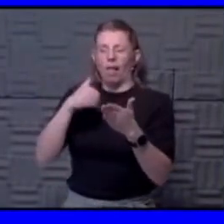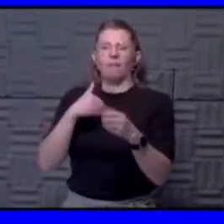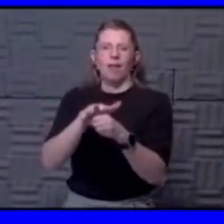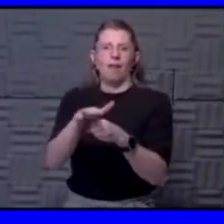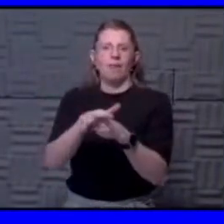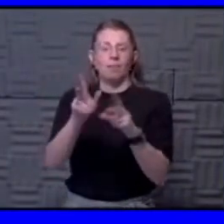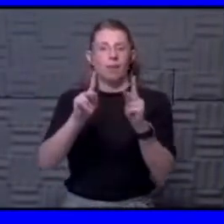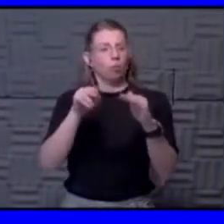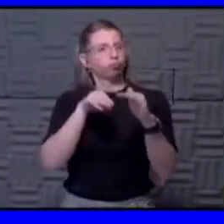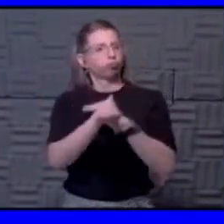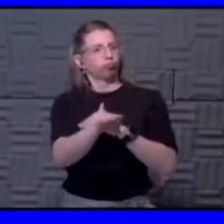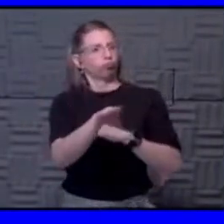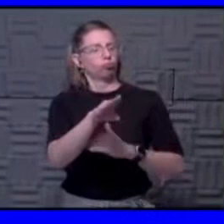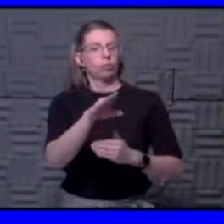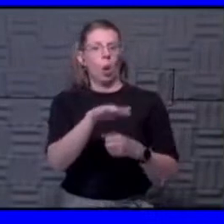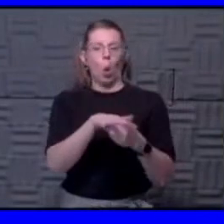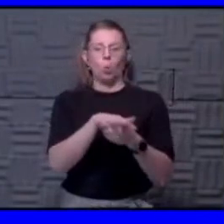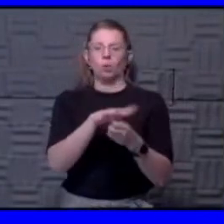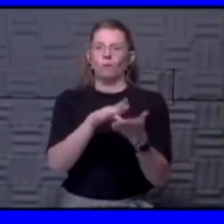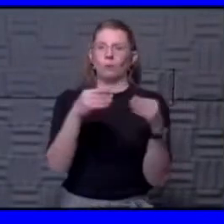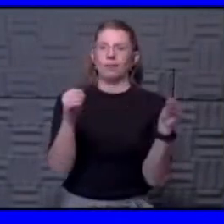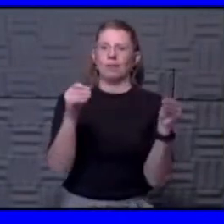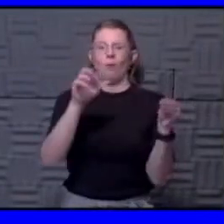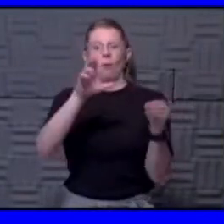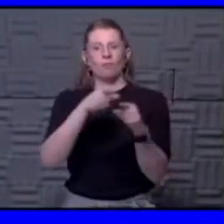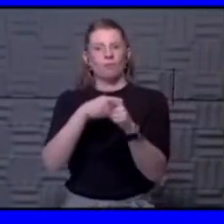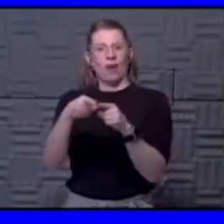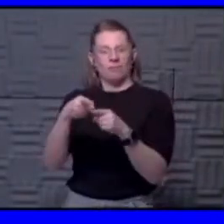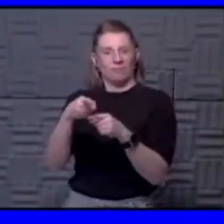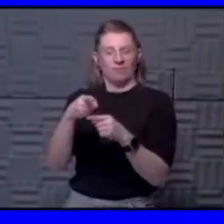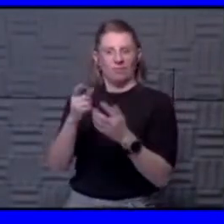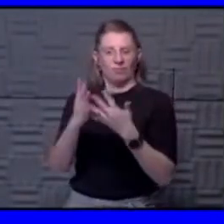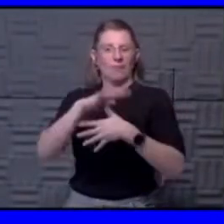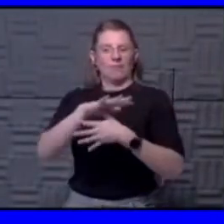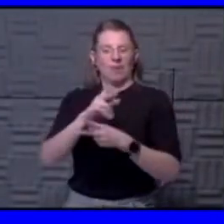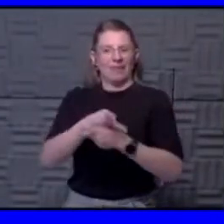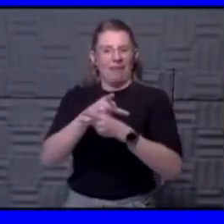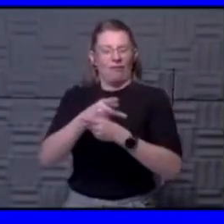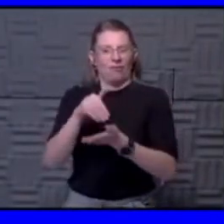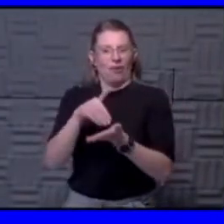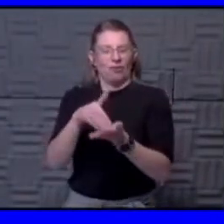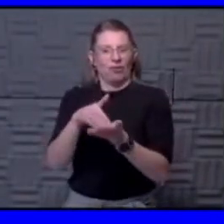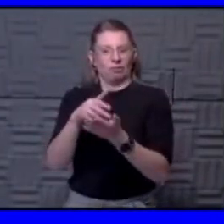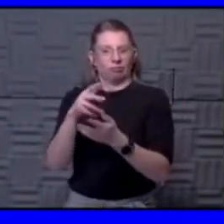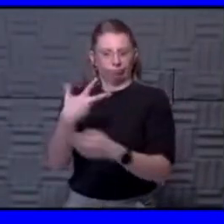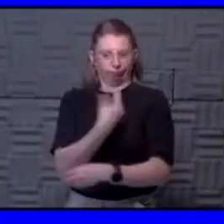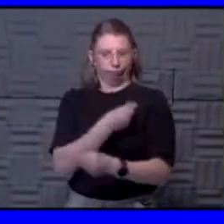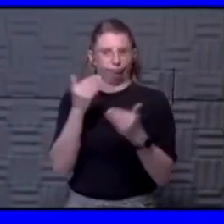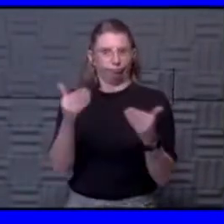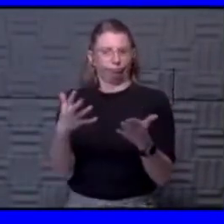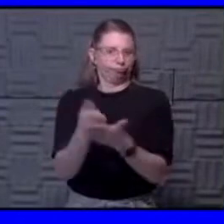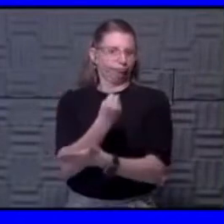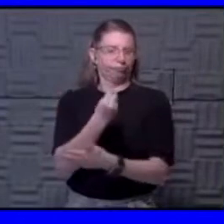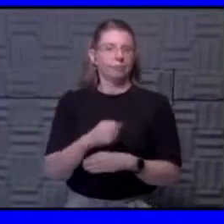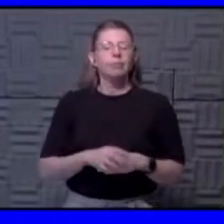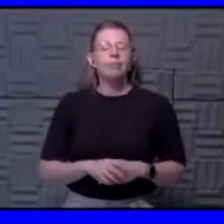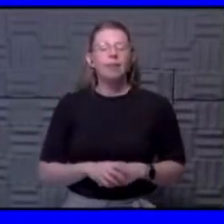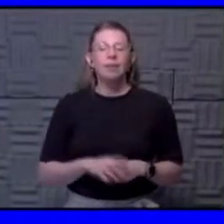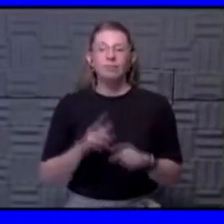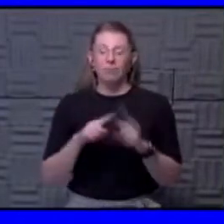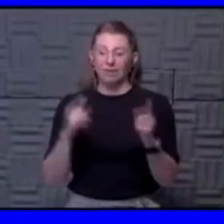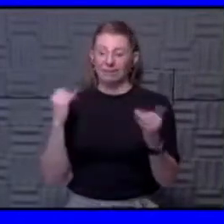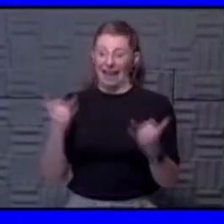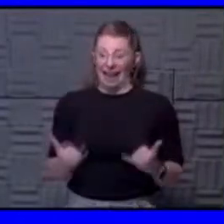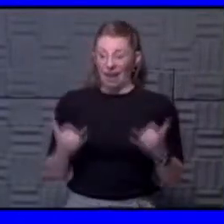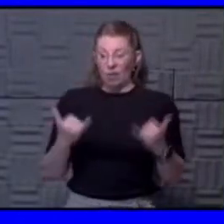can just walk into their local pharmacy or their primary care doctor and get that vaccine. So, but until that time comes, I mean, I think that's the best